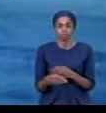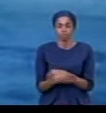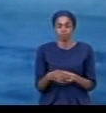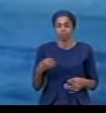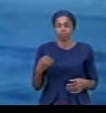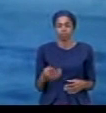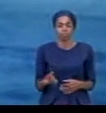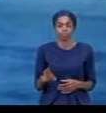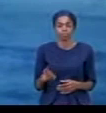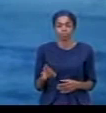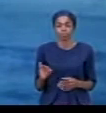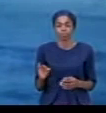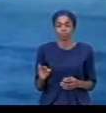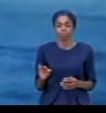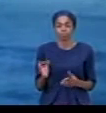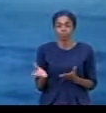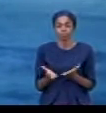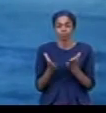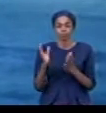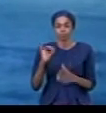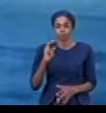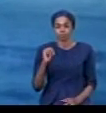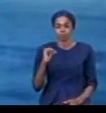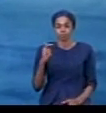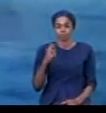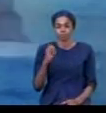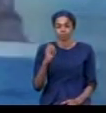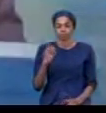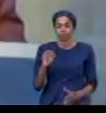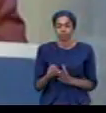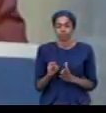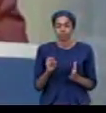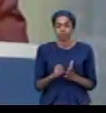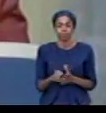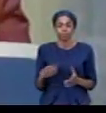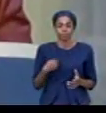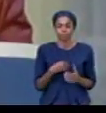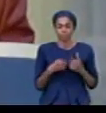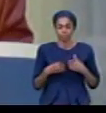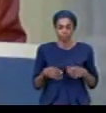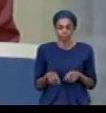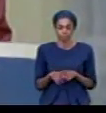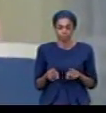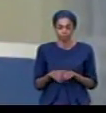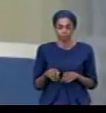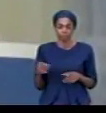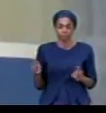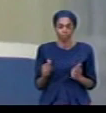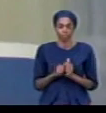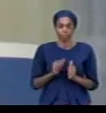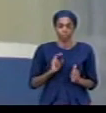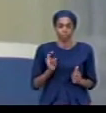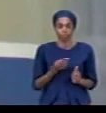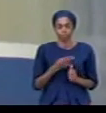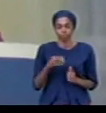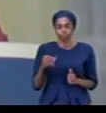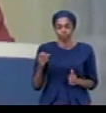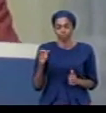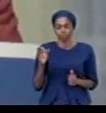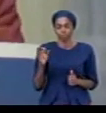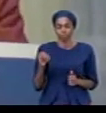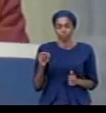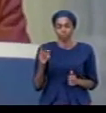Niger State. You're welcome, sir. We have also in our midst Mr. Emmanuel Alamu,